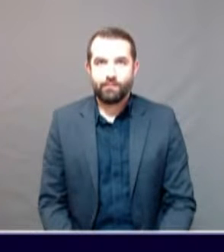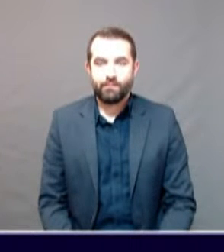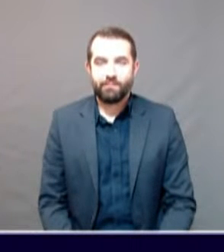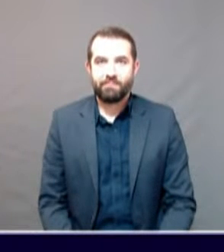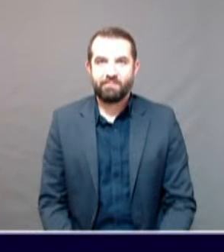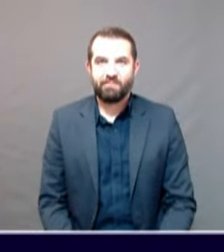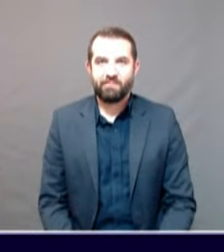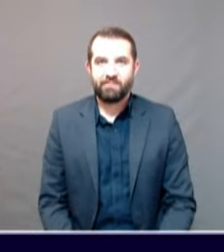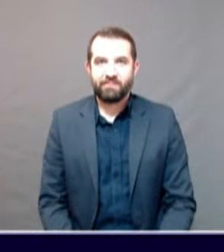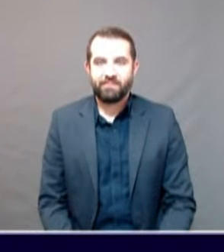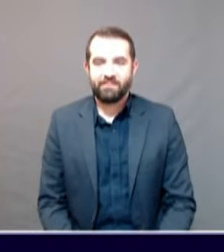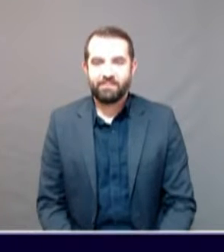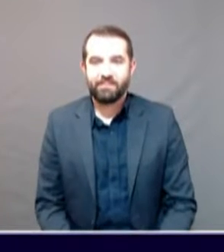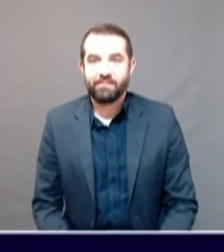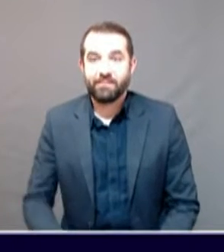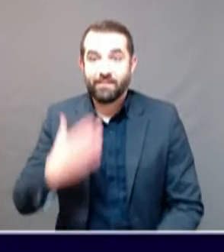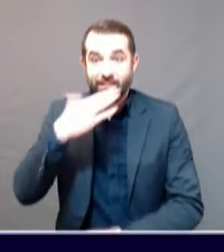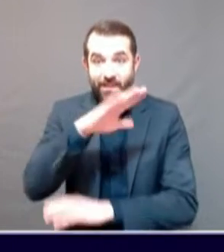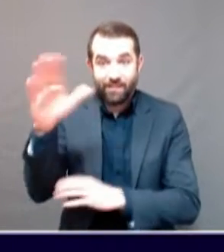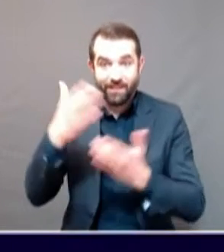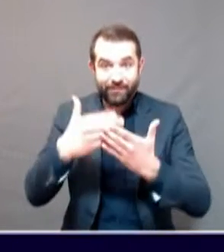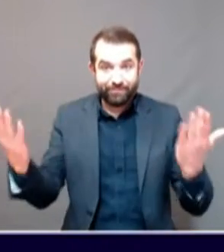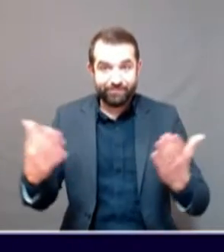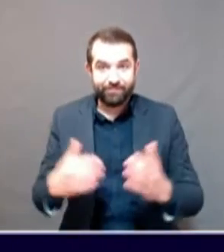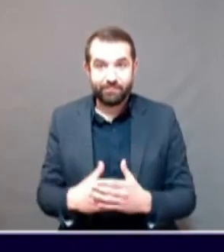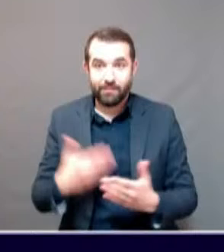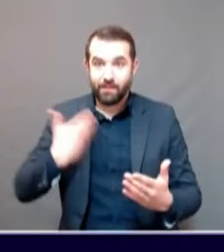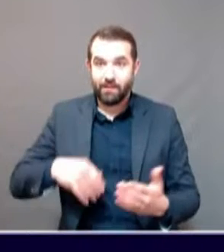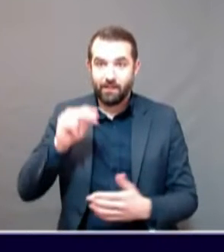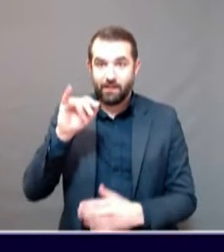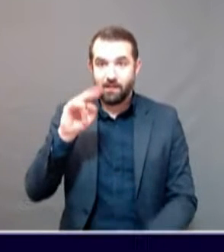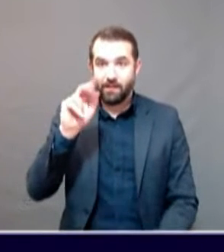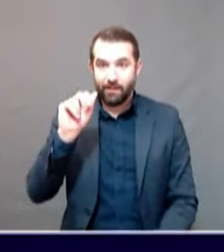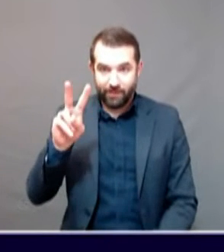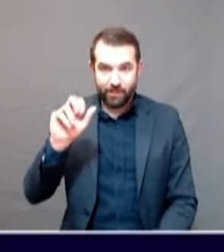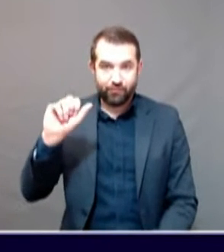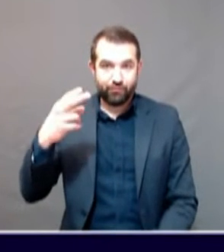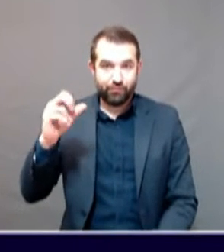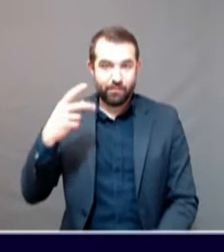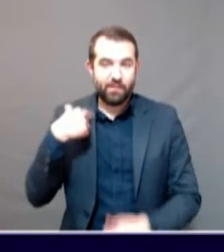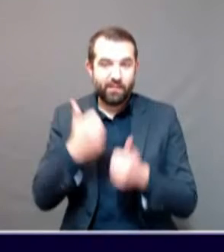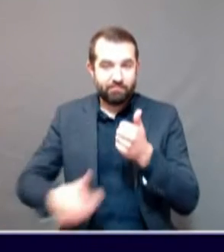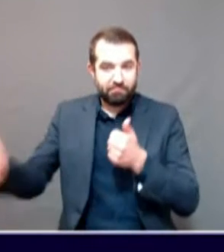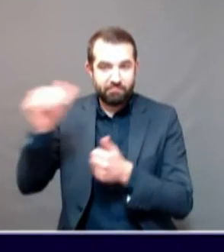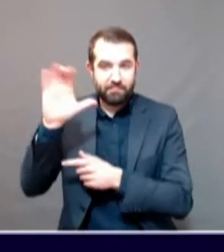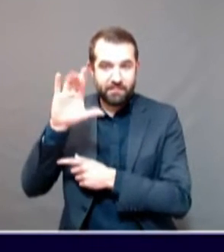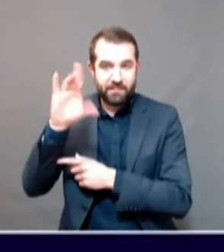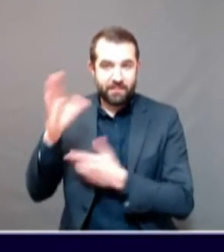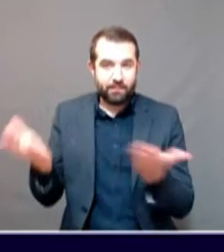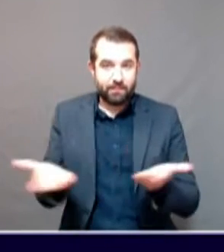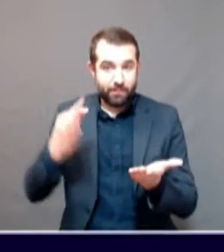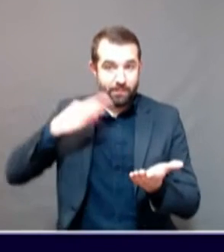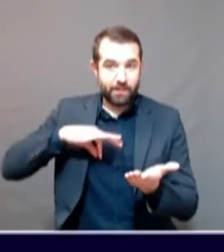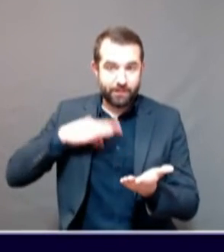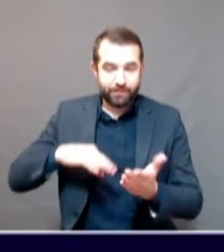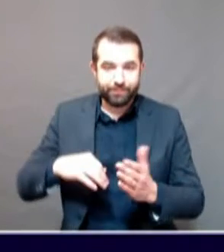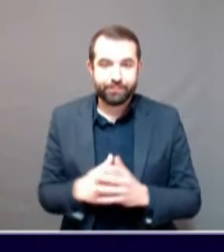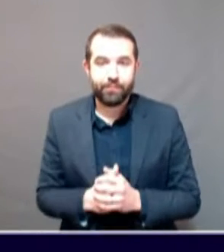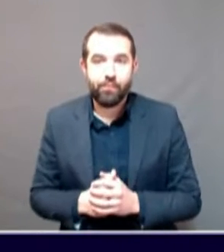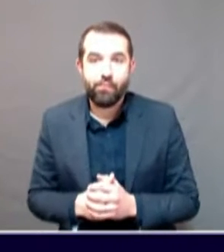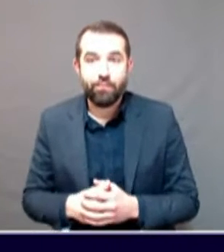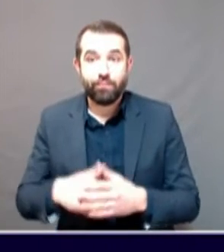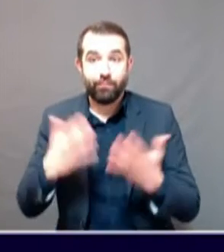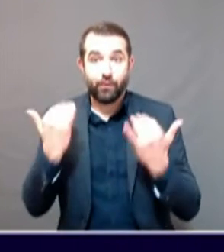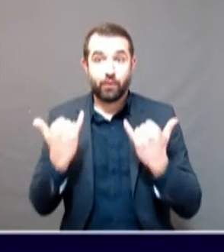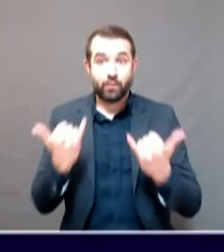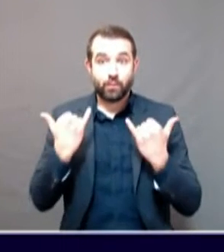Good afternoon, everyone. My name is Nirav Shah, the Director of Maine Center for Disease Control and Prevention. I'm joined this afternoon